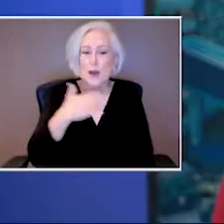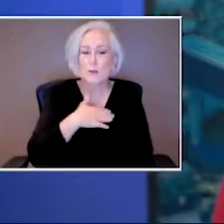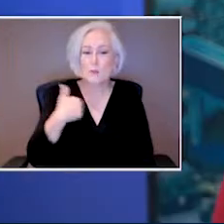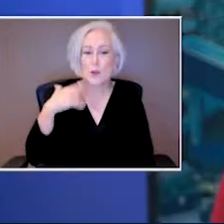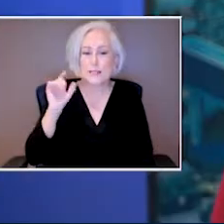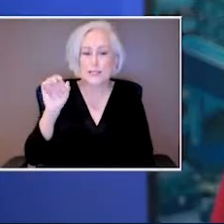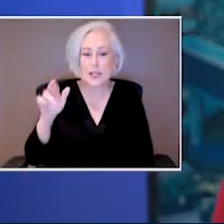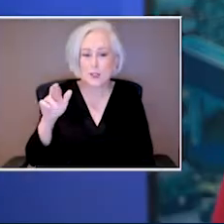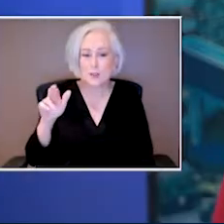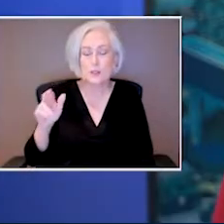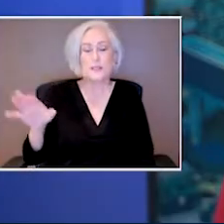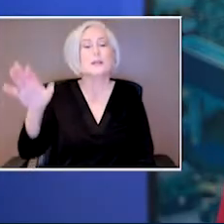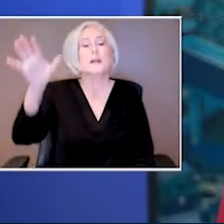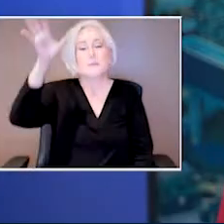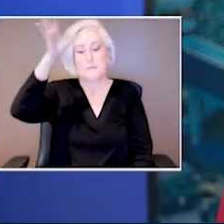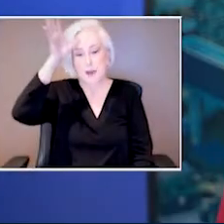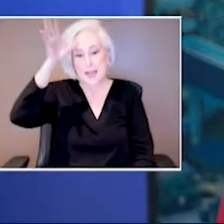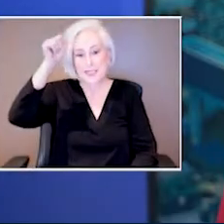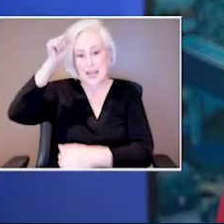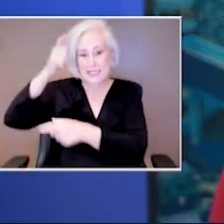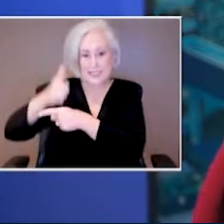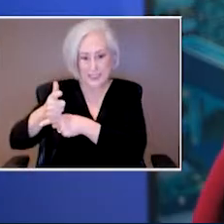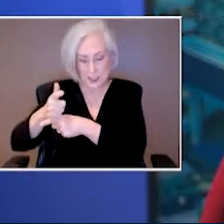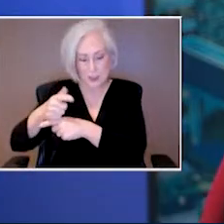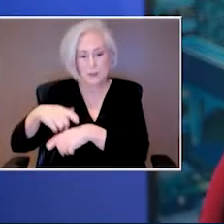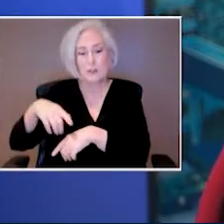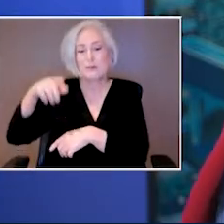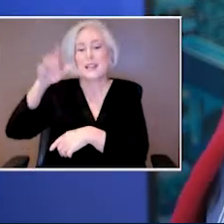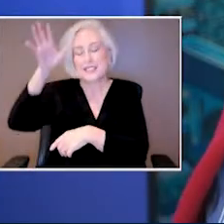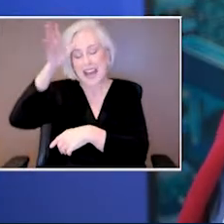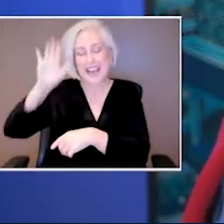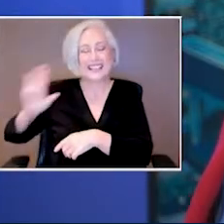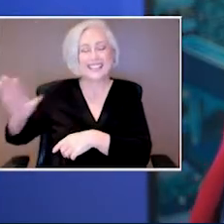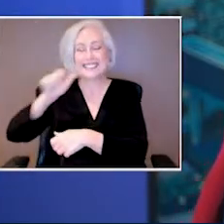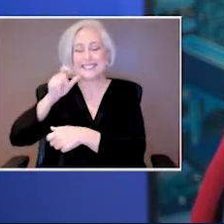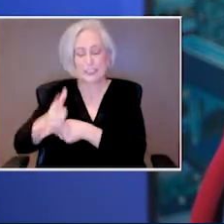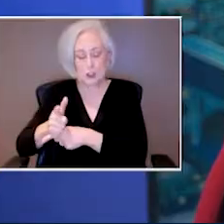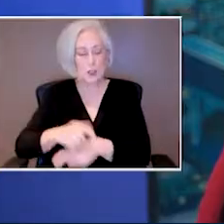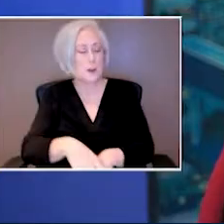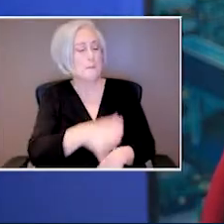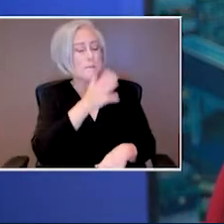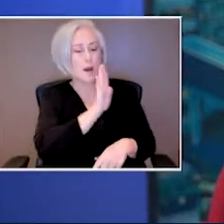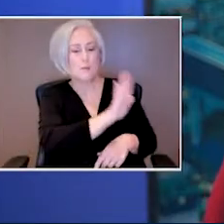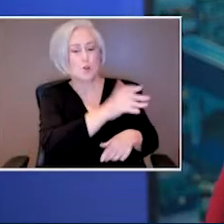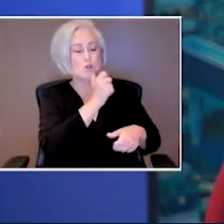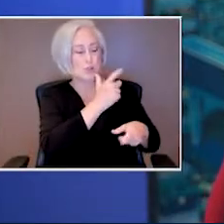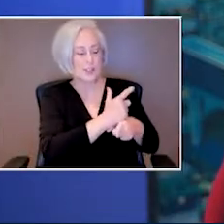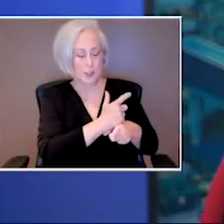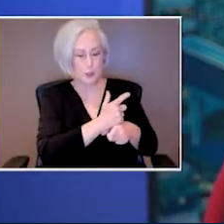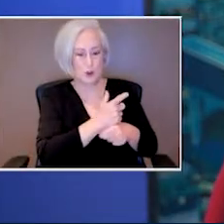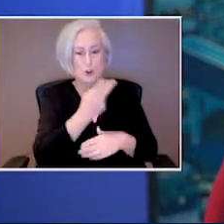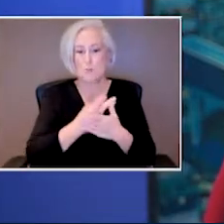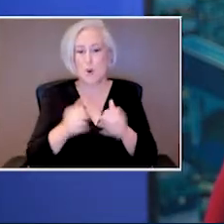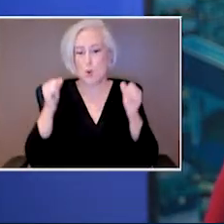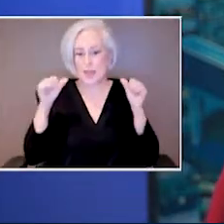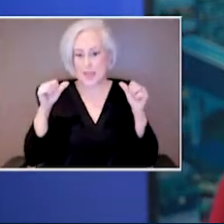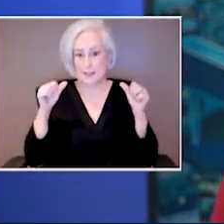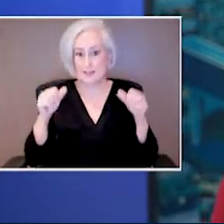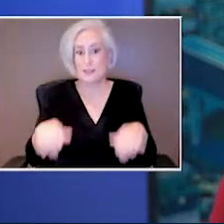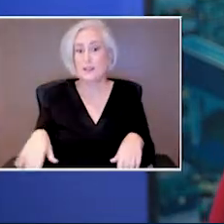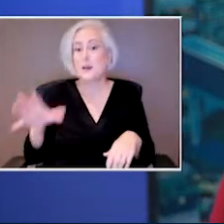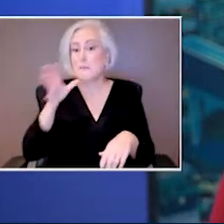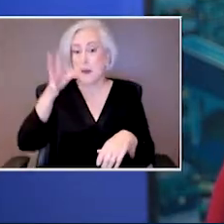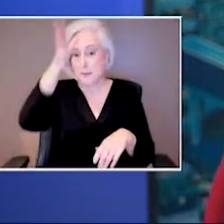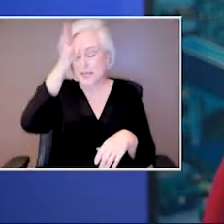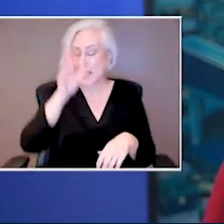sister and my mom's sister have both had breast cancer. Aunts. And so aunts, So neither of my parents had cancer, but both of my aunts on